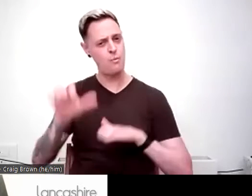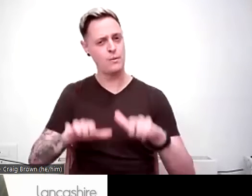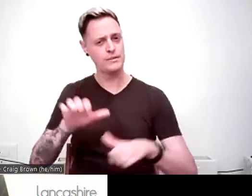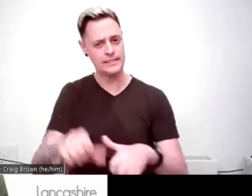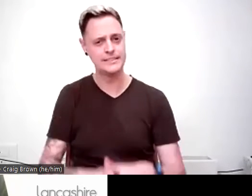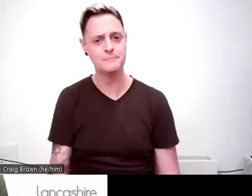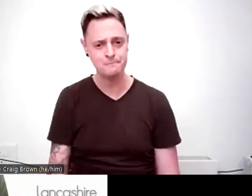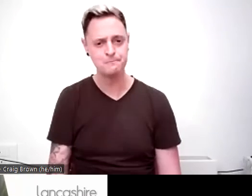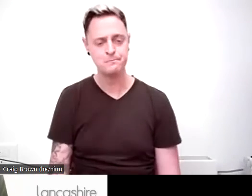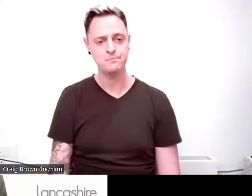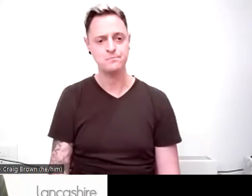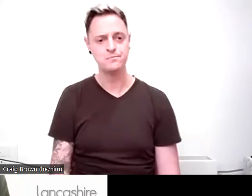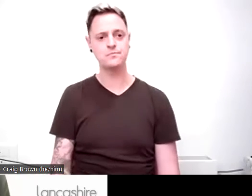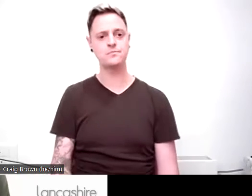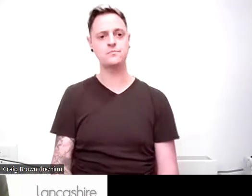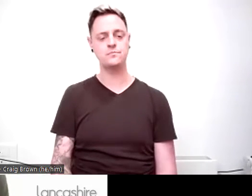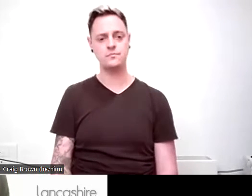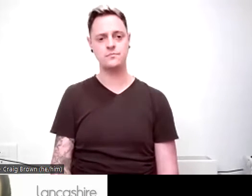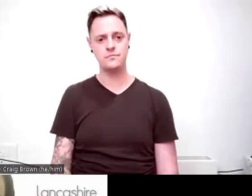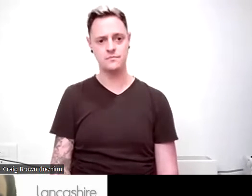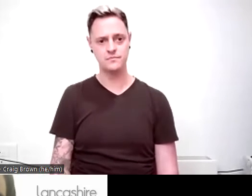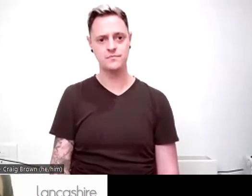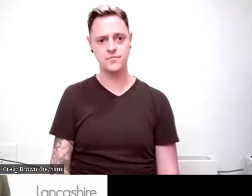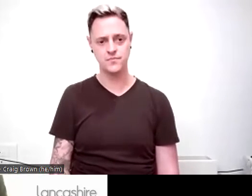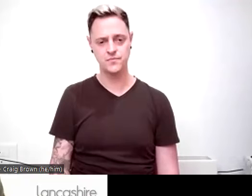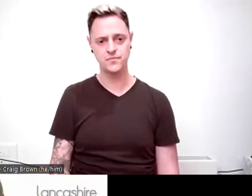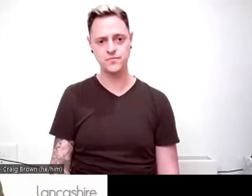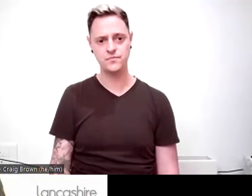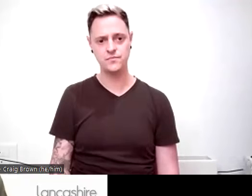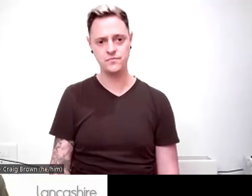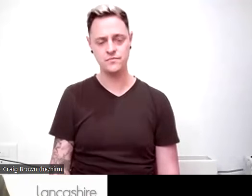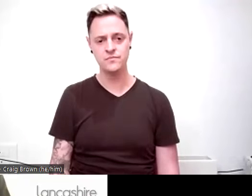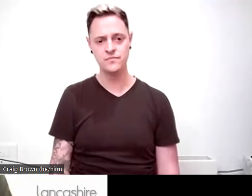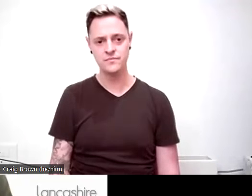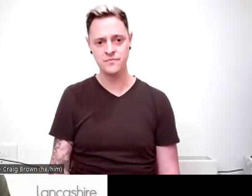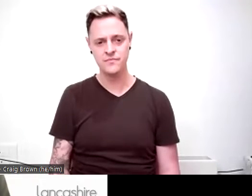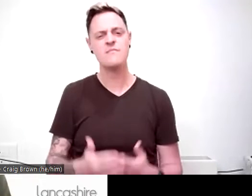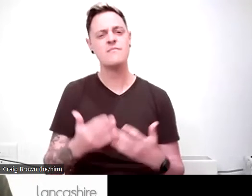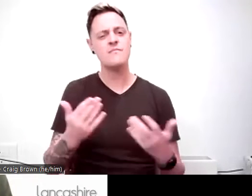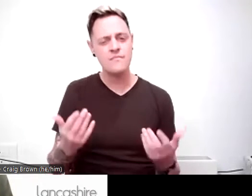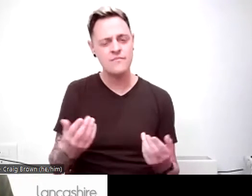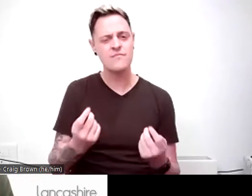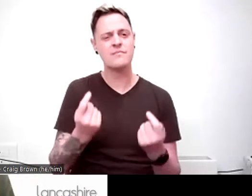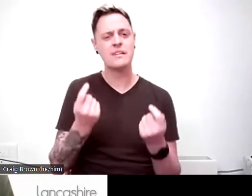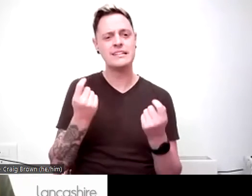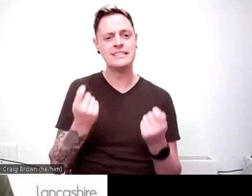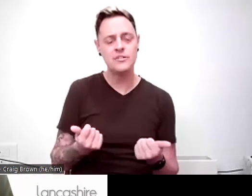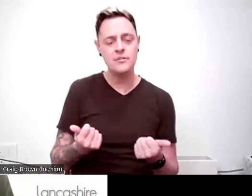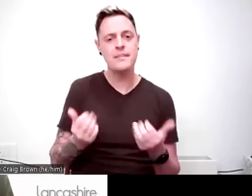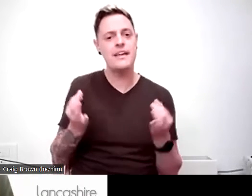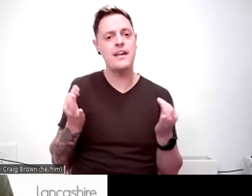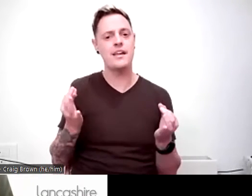And I just kind of want to touch on a little bit of yoga philosophy. So in the Yoga Sutras,